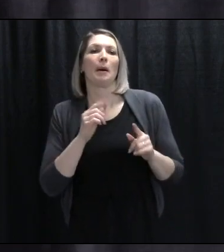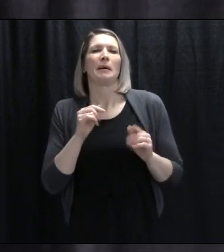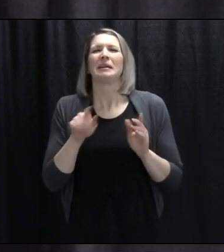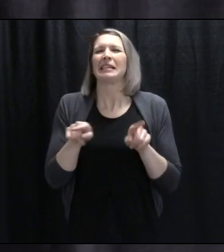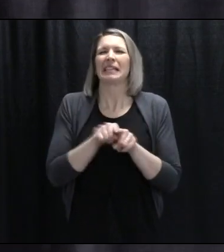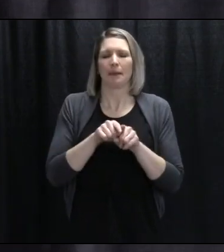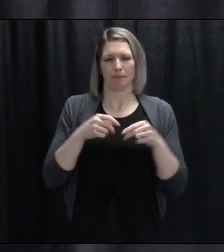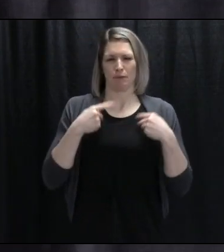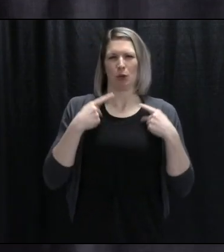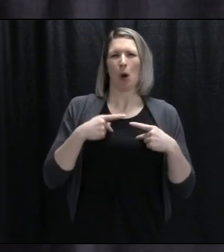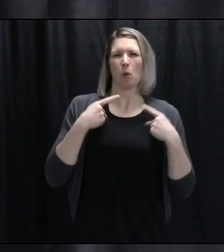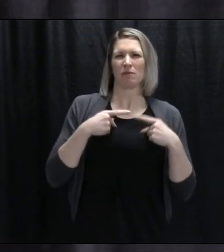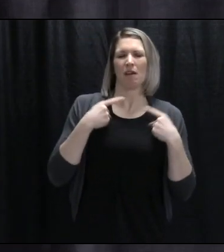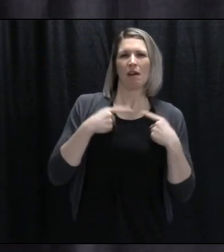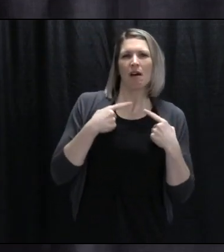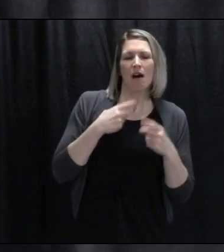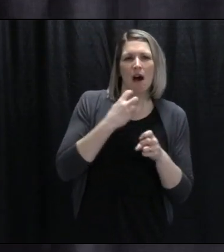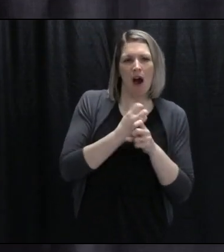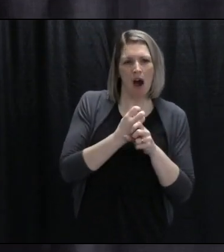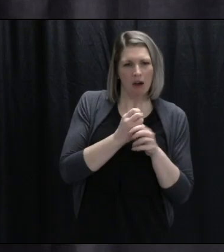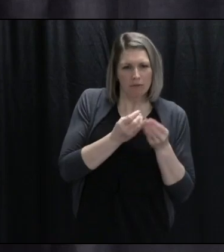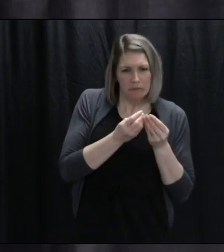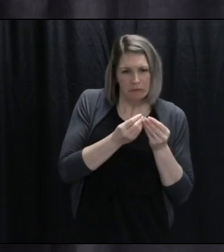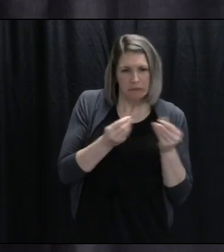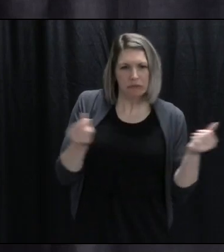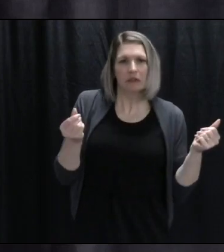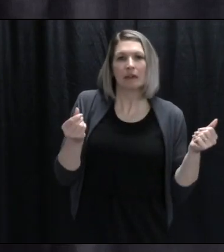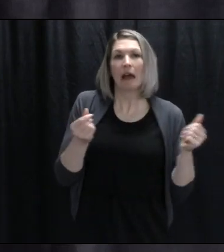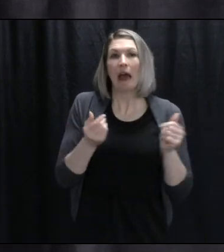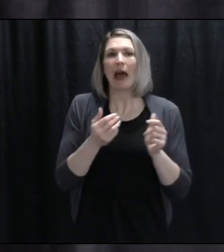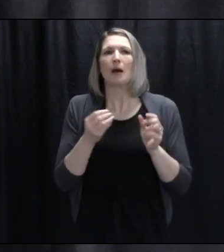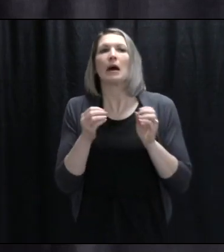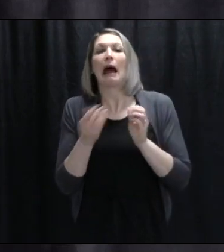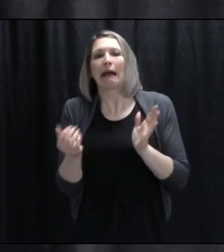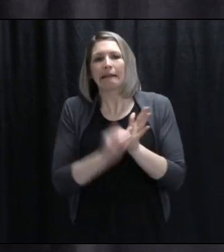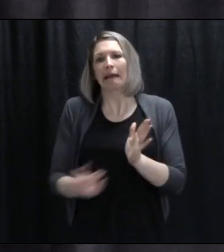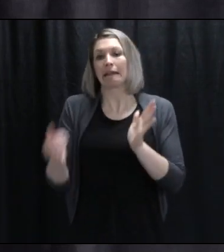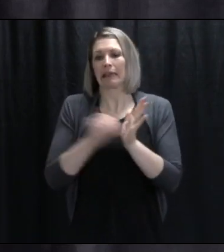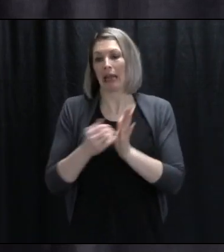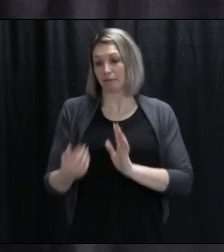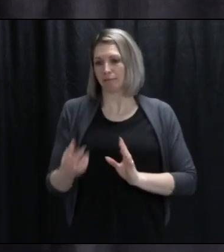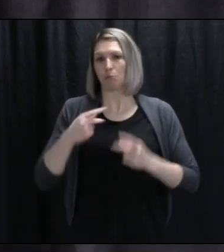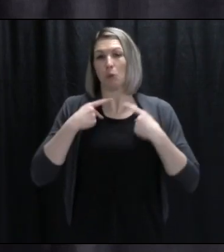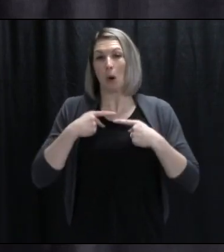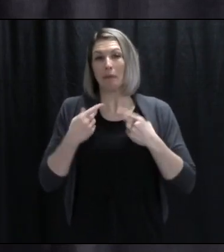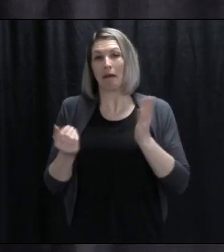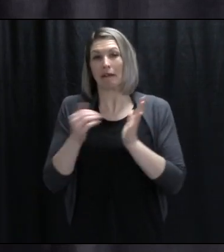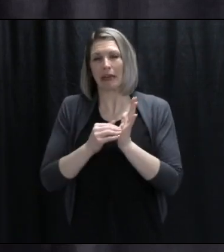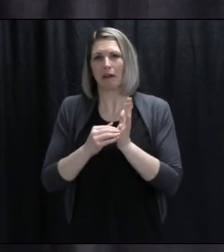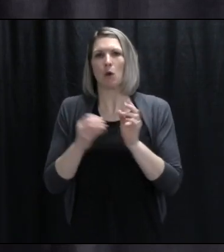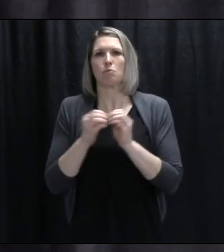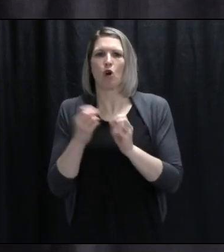but the evidence is not there at this point just because we haven't had enough experience with this virus.